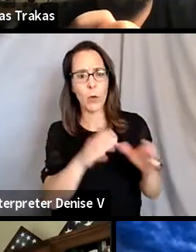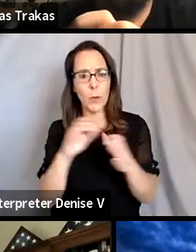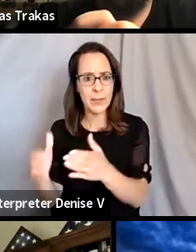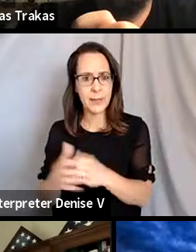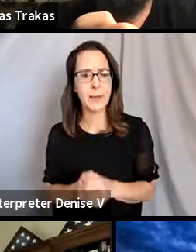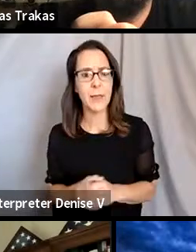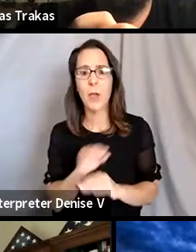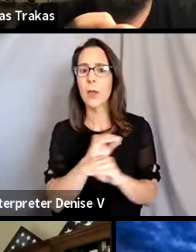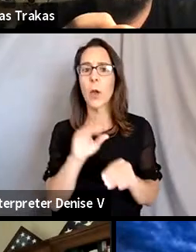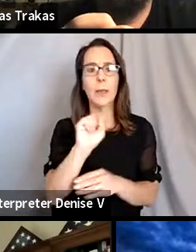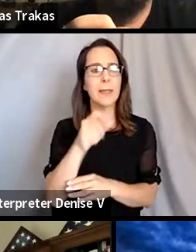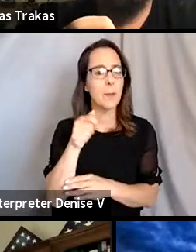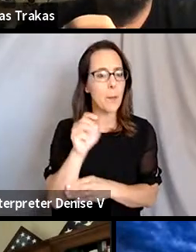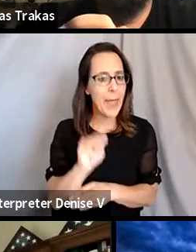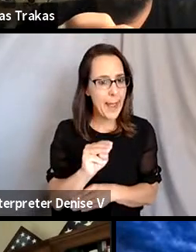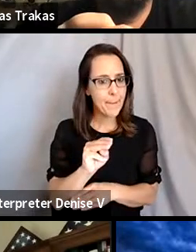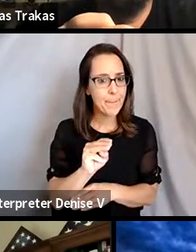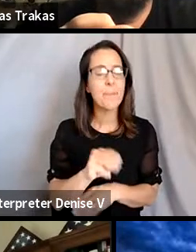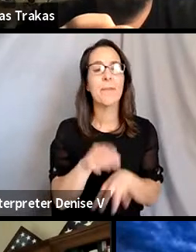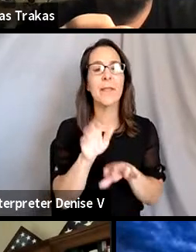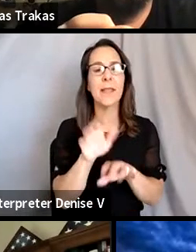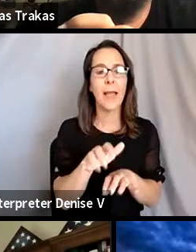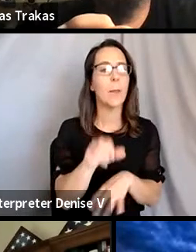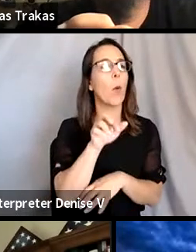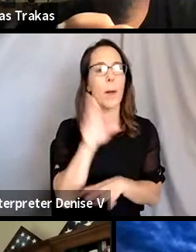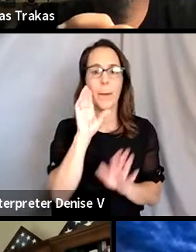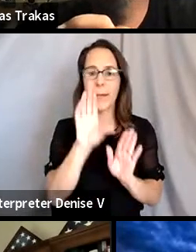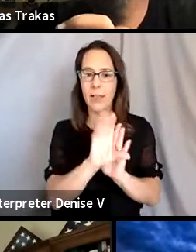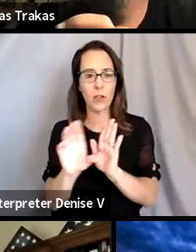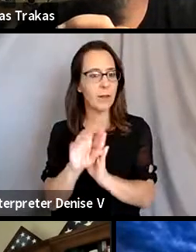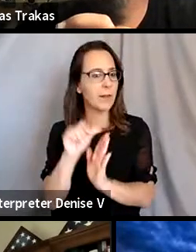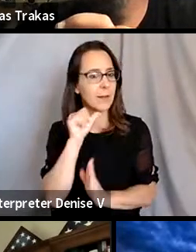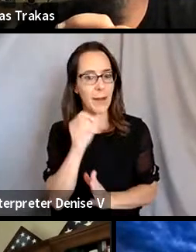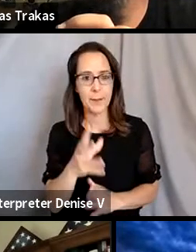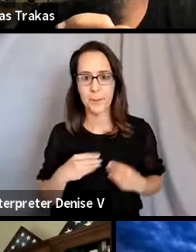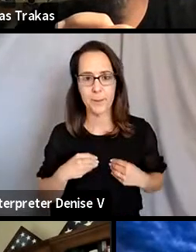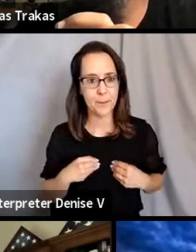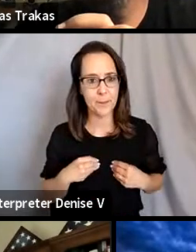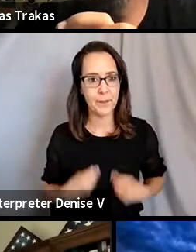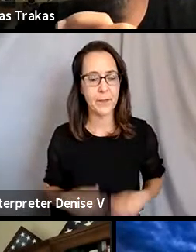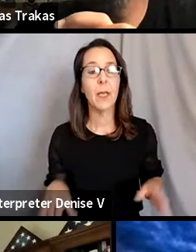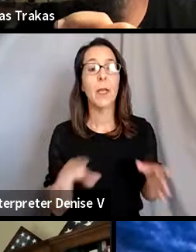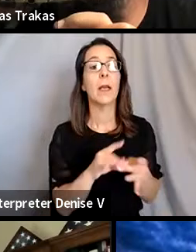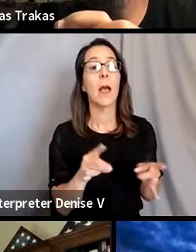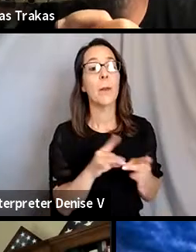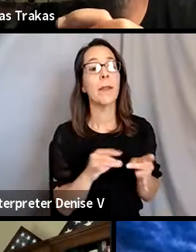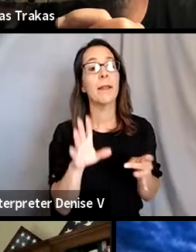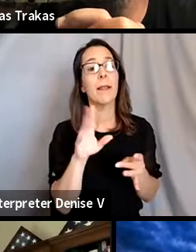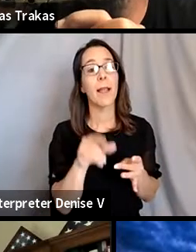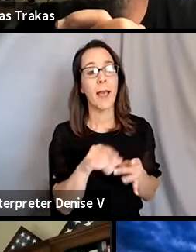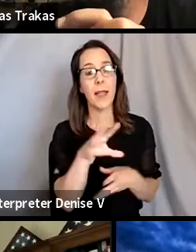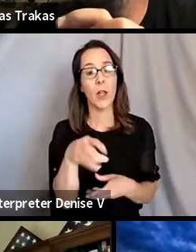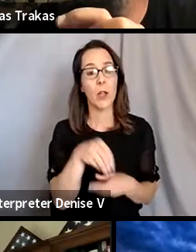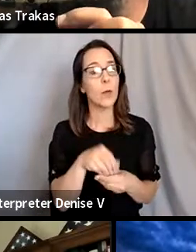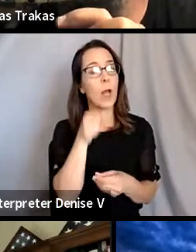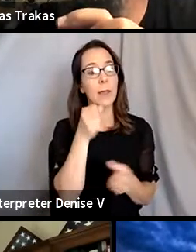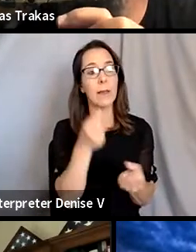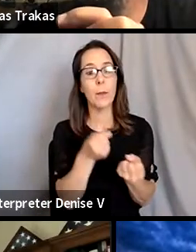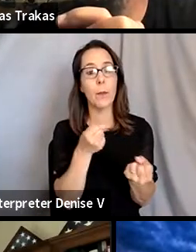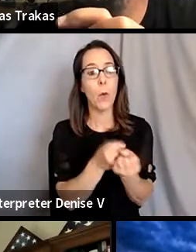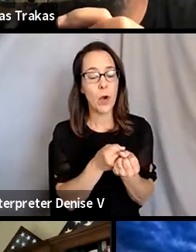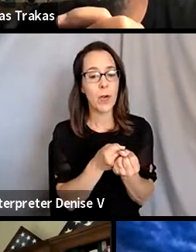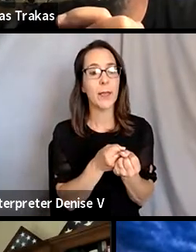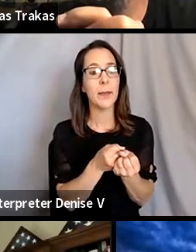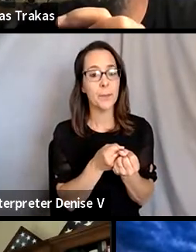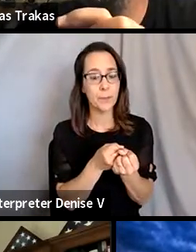including content or pictures, will not be tolerated. Comments that include unsupported accusations, comments that